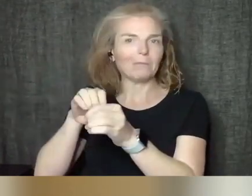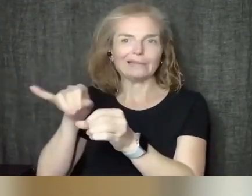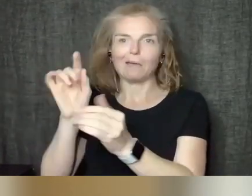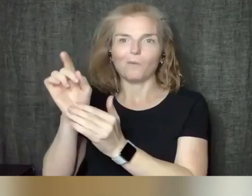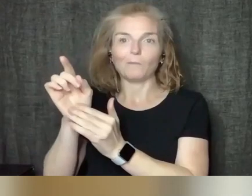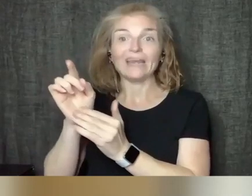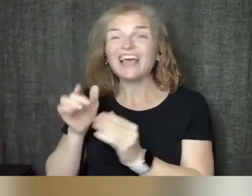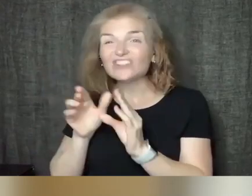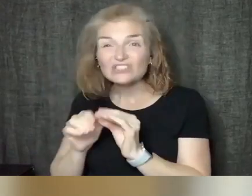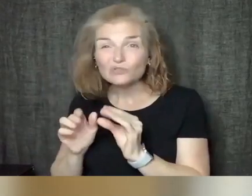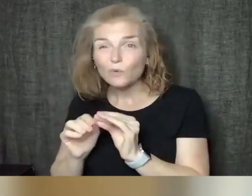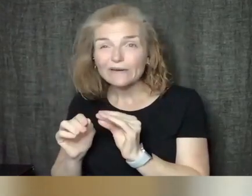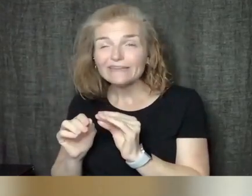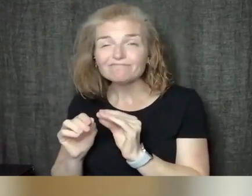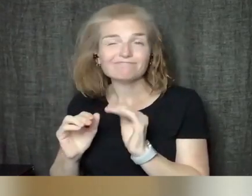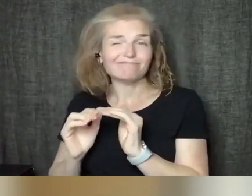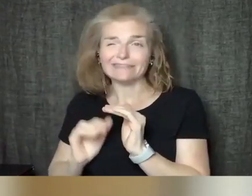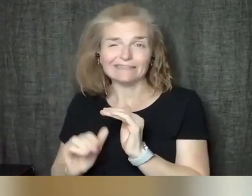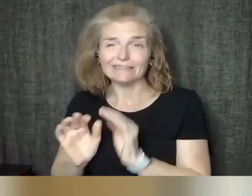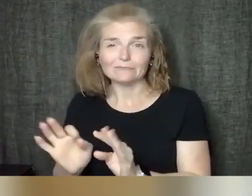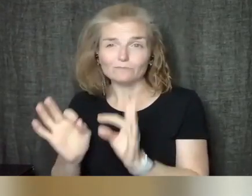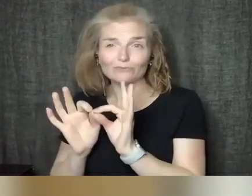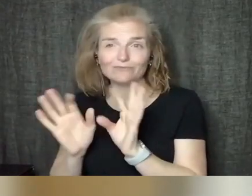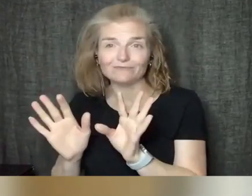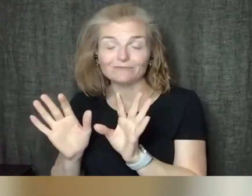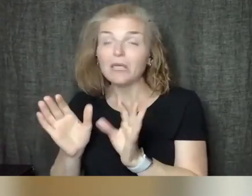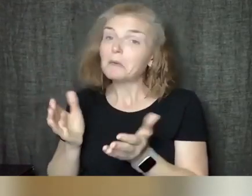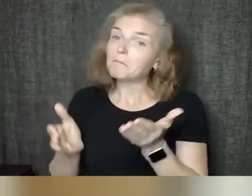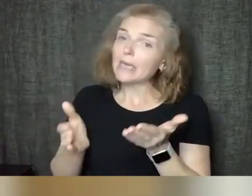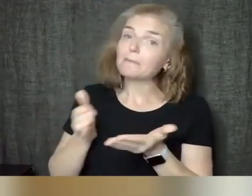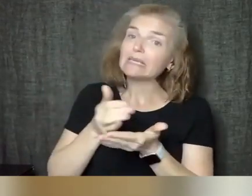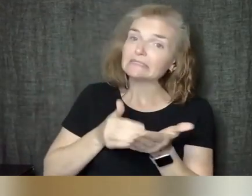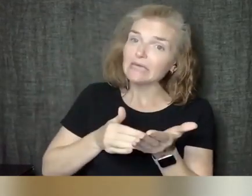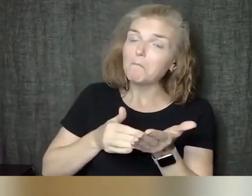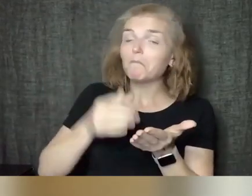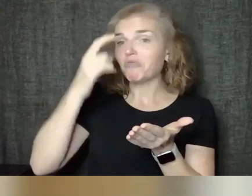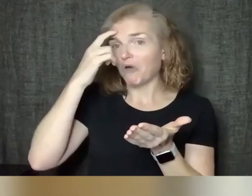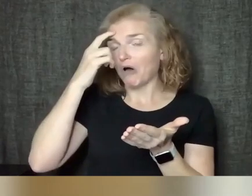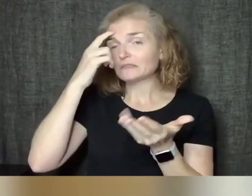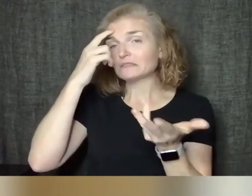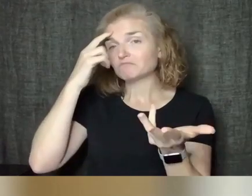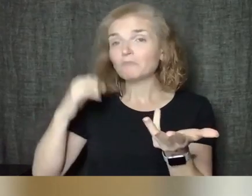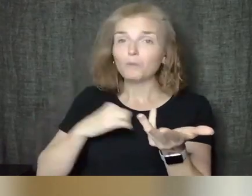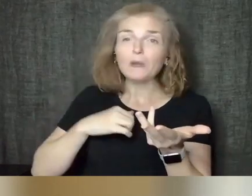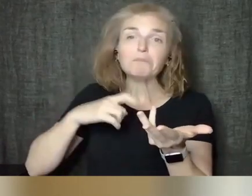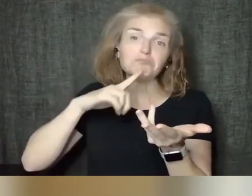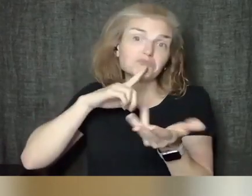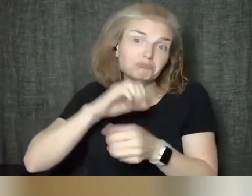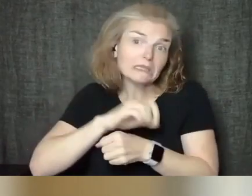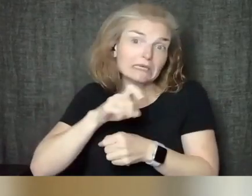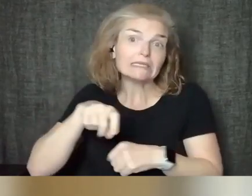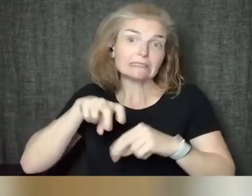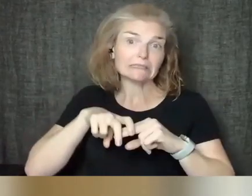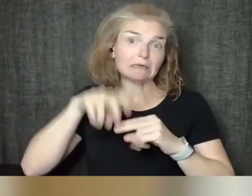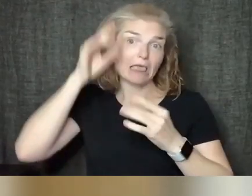less. Now, there may be some thoughts, some content that we really need to reflect on. So